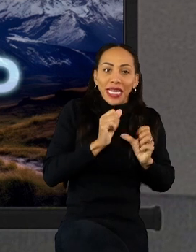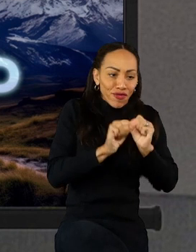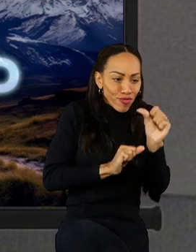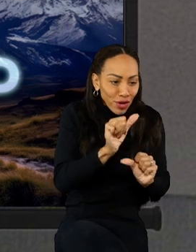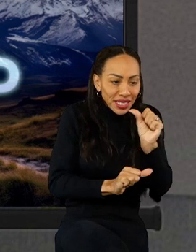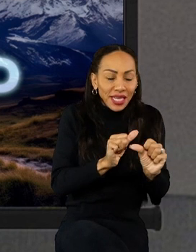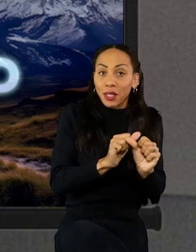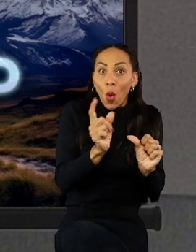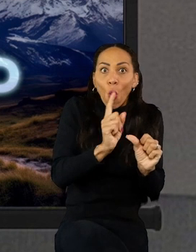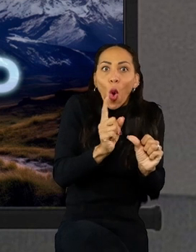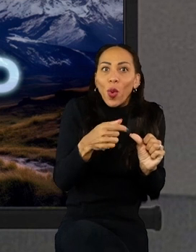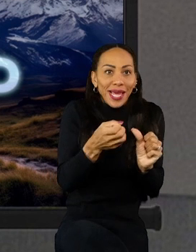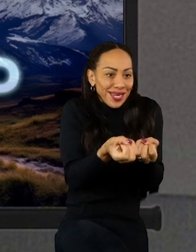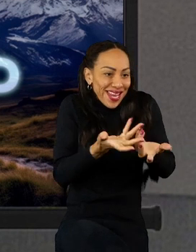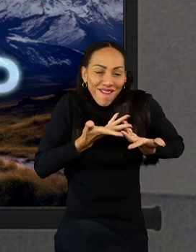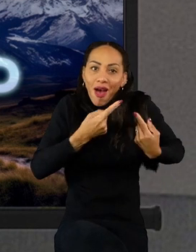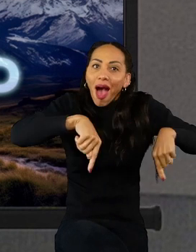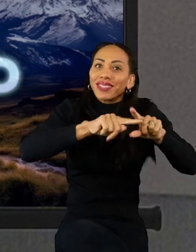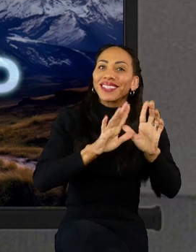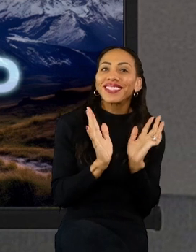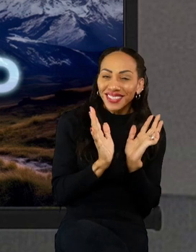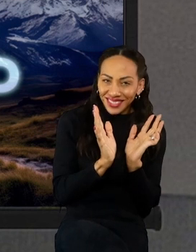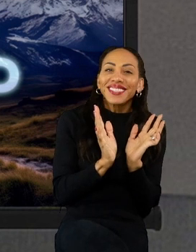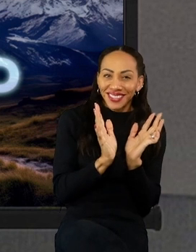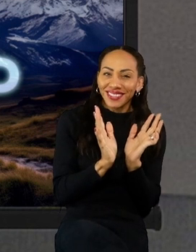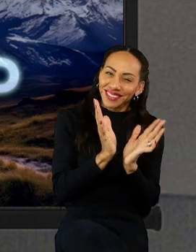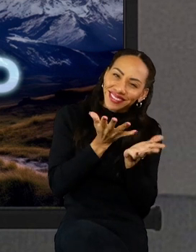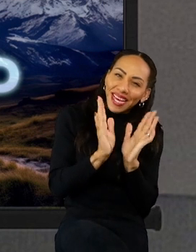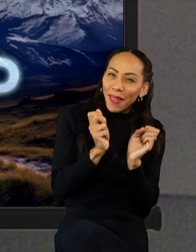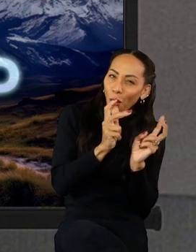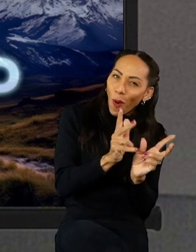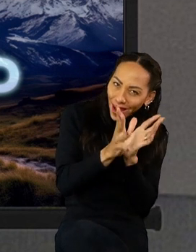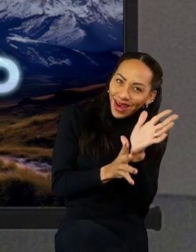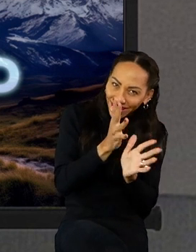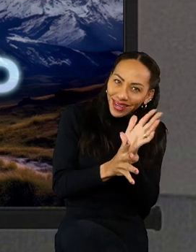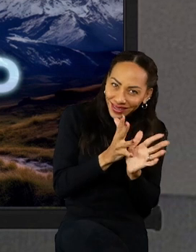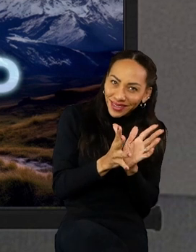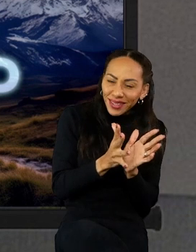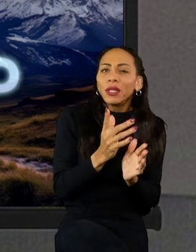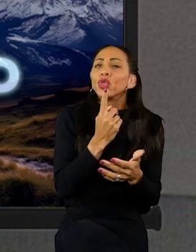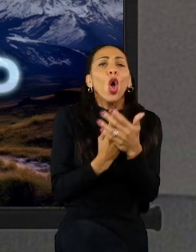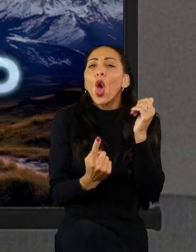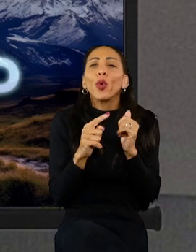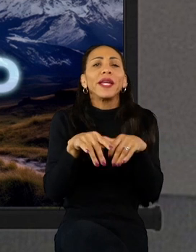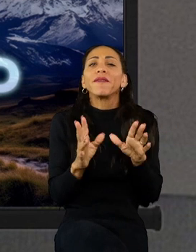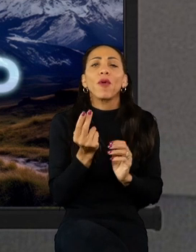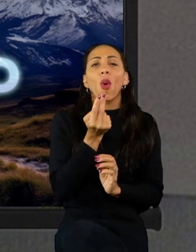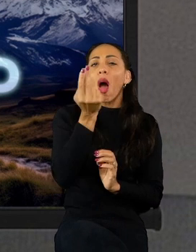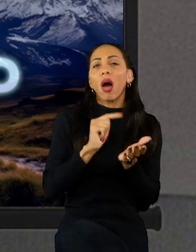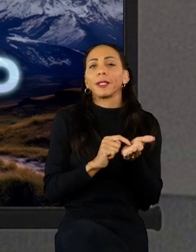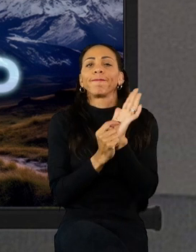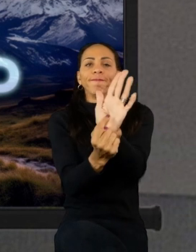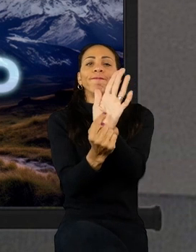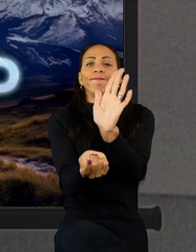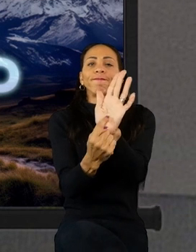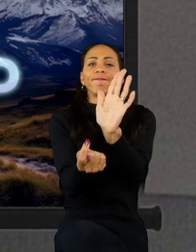within a project, and seeing what it can unlock for us and what it can do for us in that context, rather than sort of